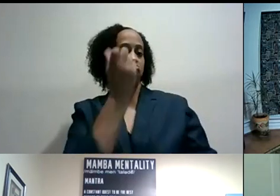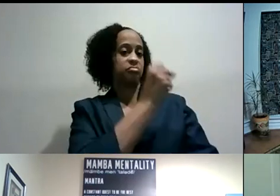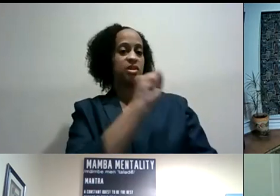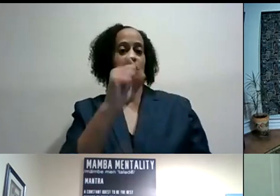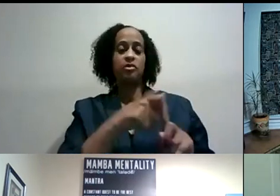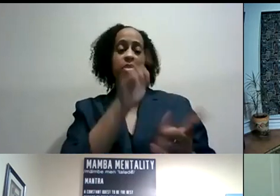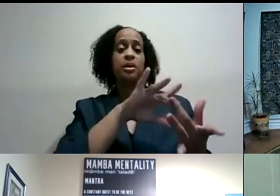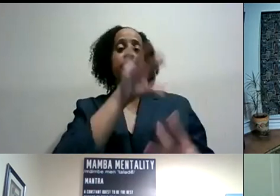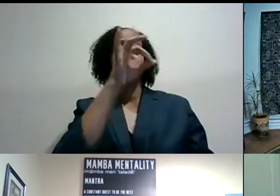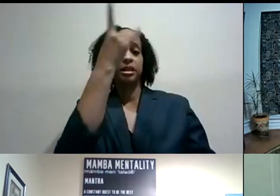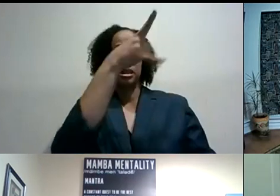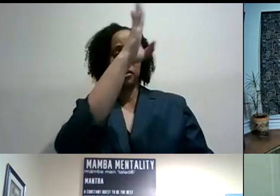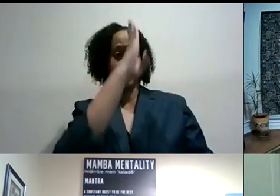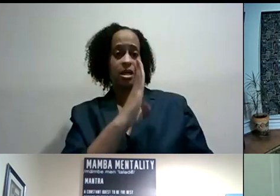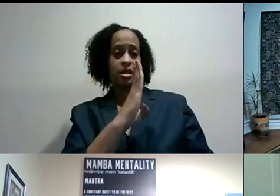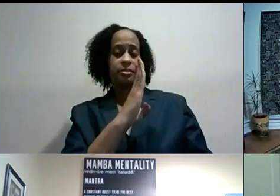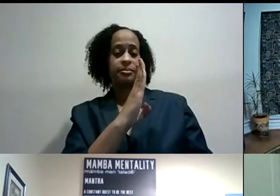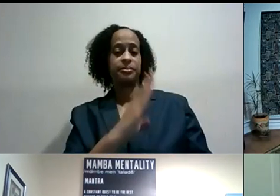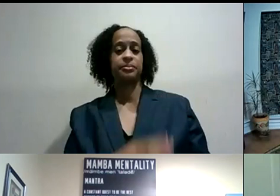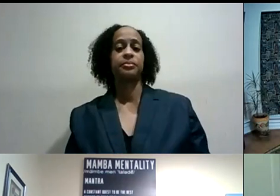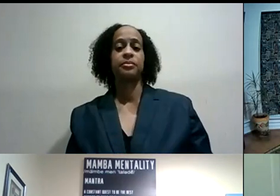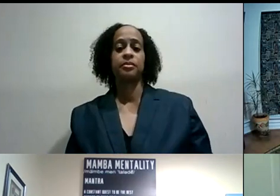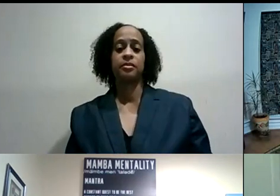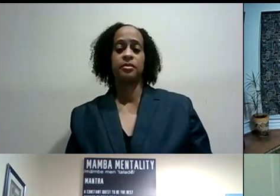presence of God. What